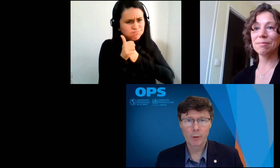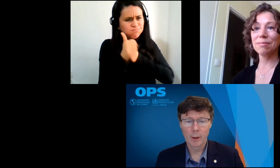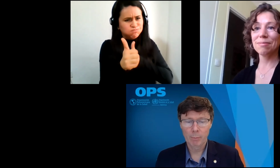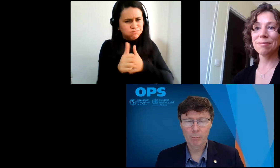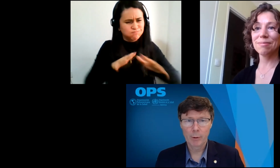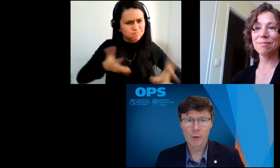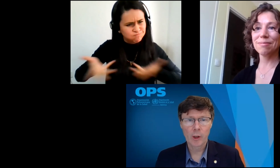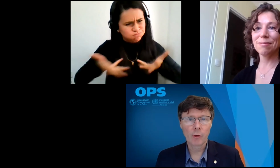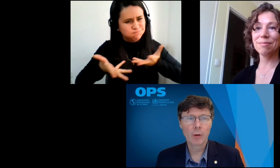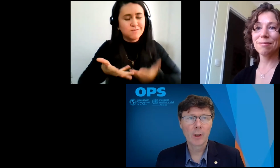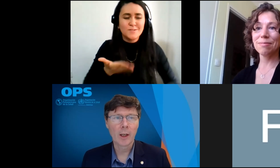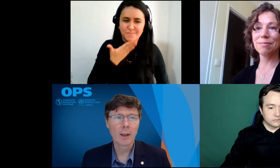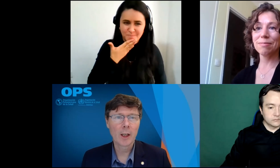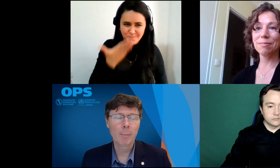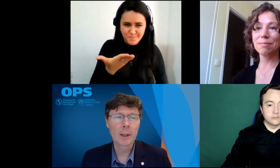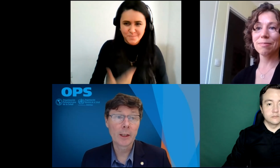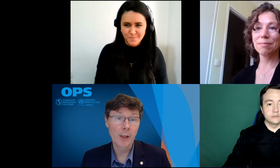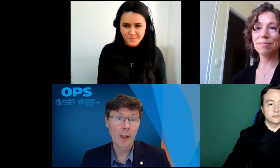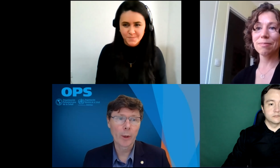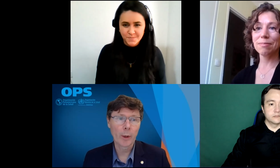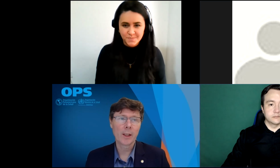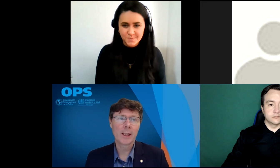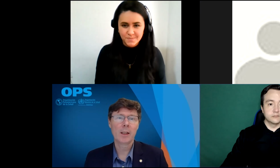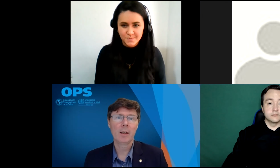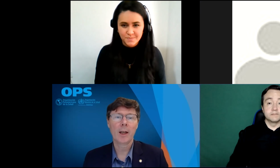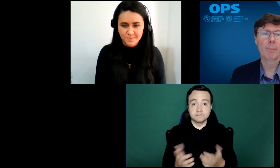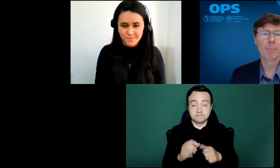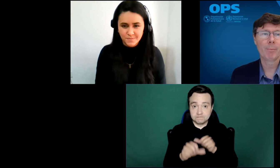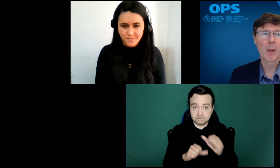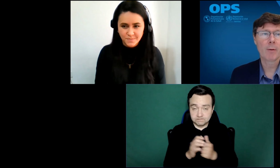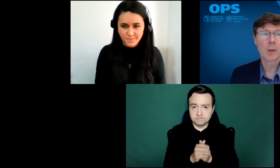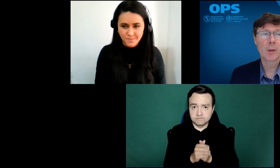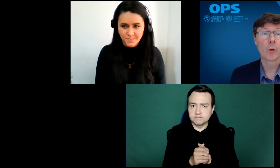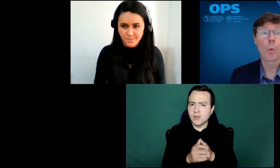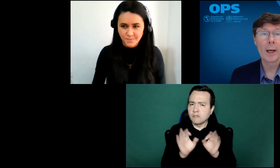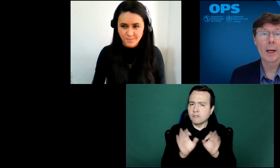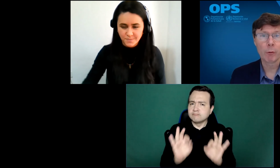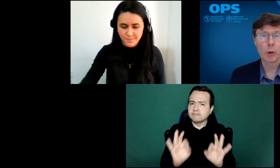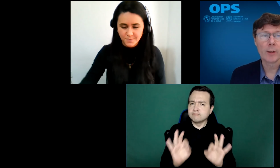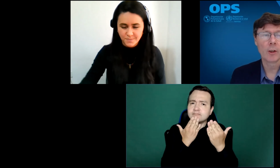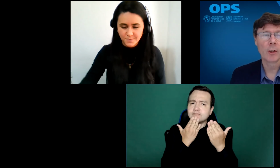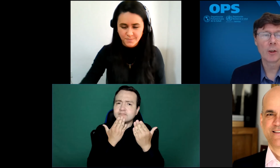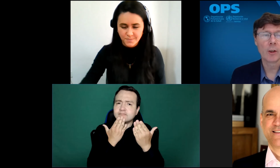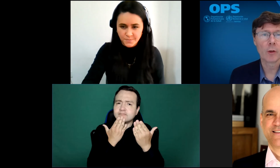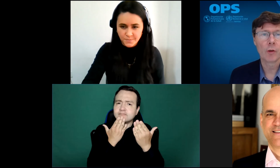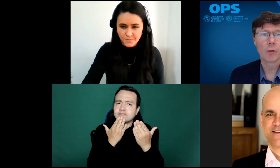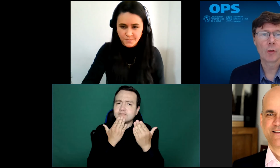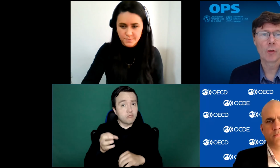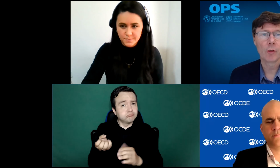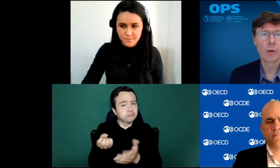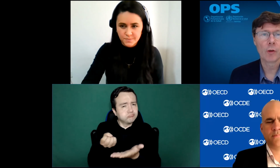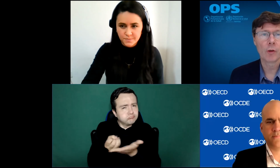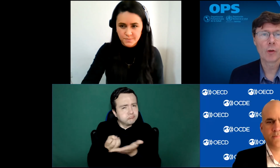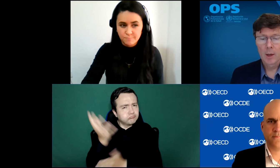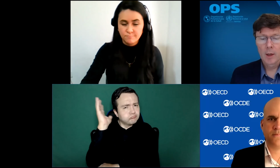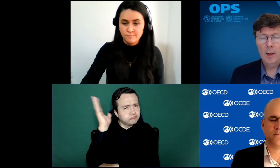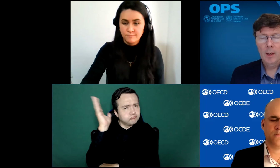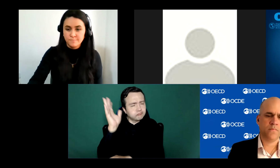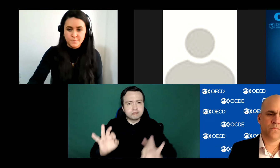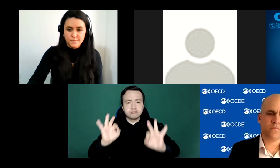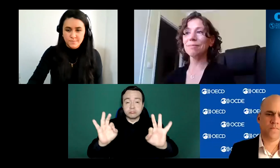informative presentation. A couple of key takeaways I see. Obviously, the wide variety of methodologies that are out